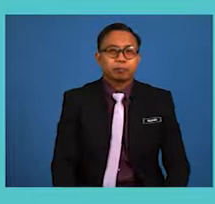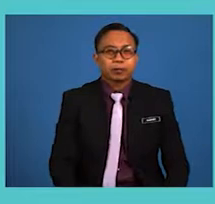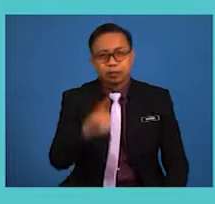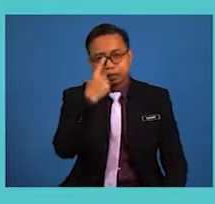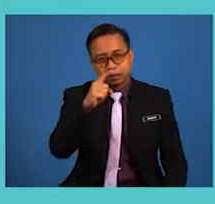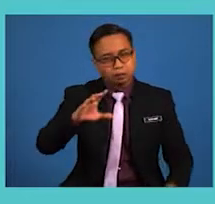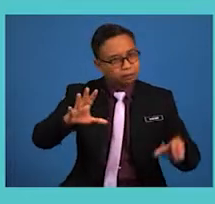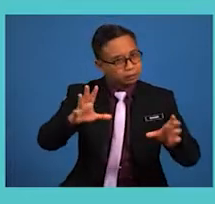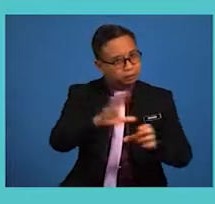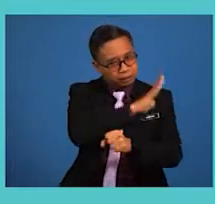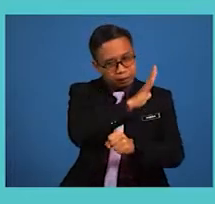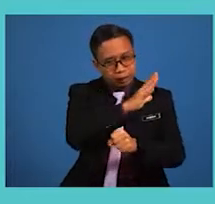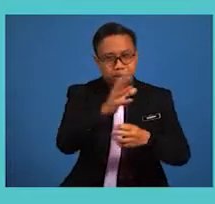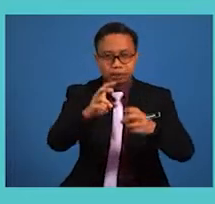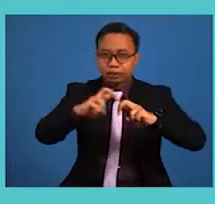analysis again.